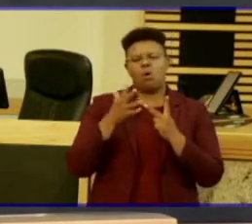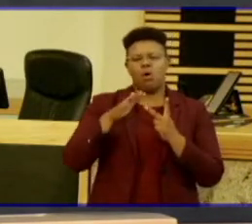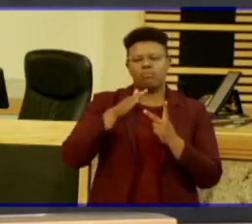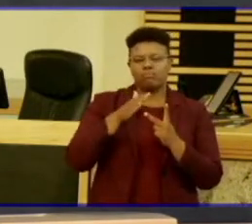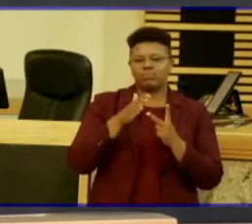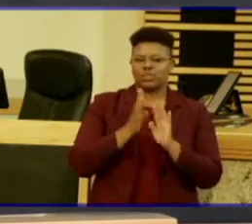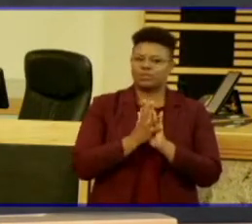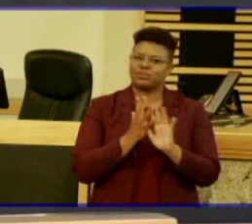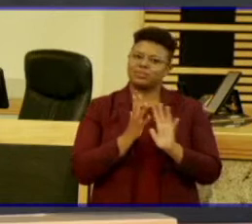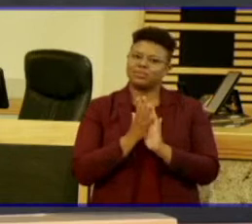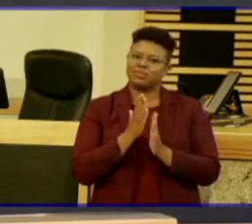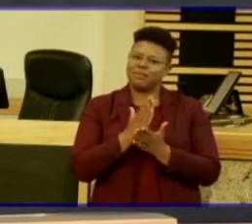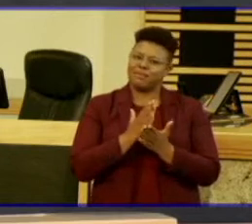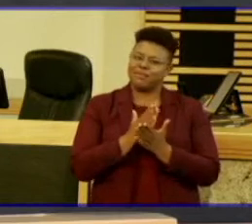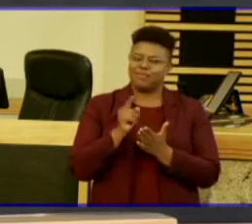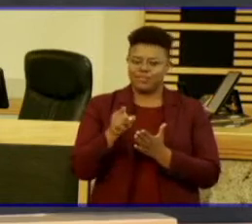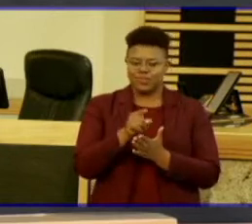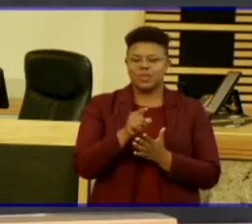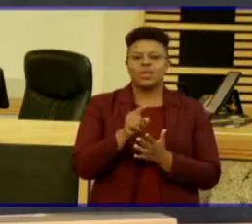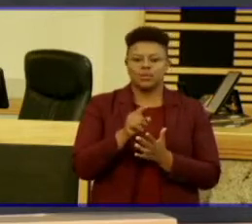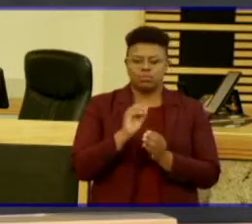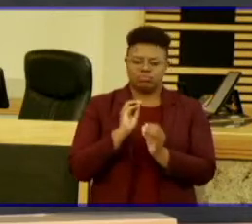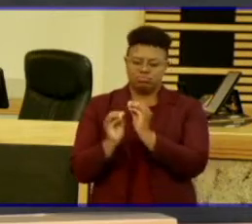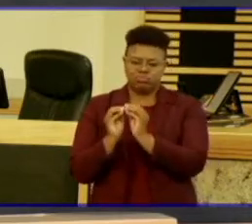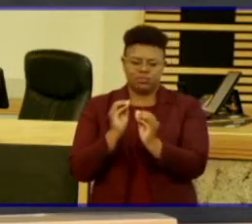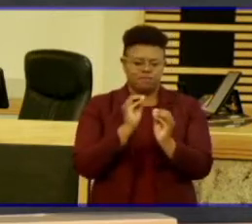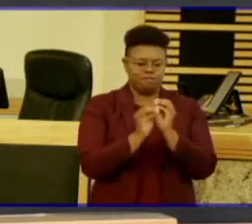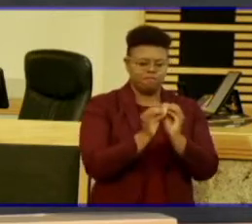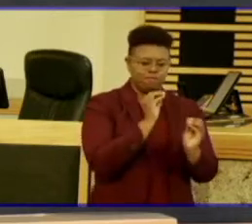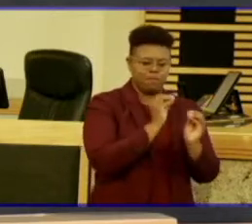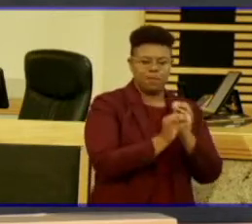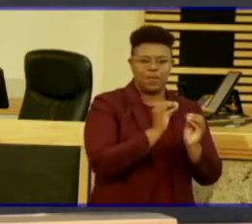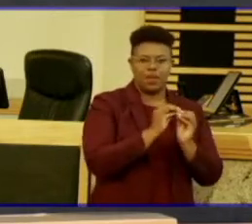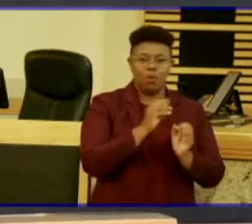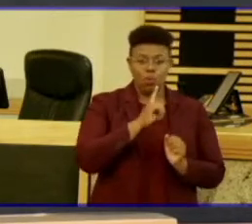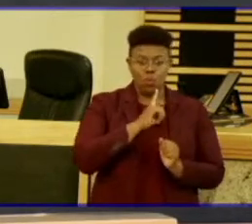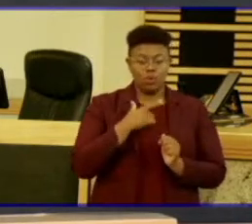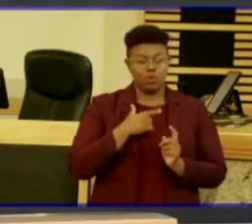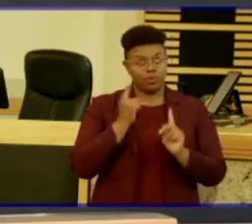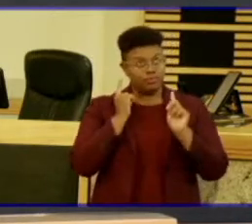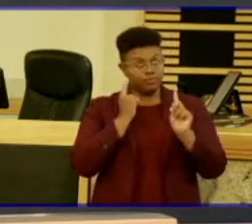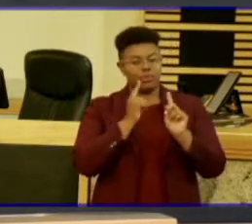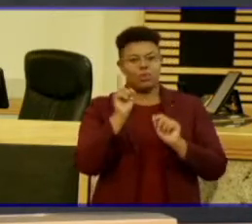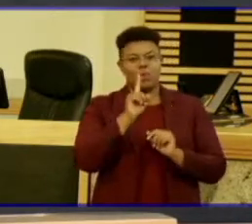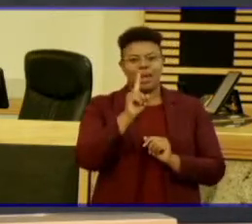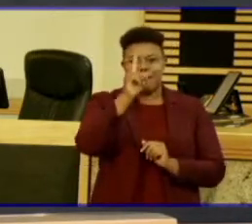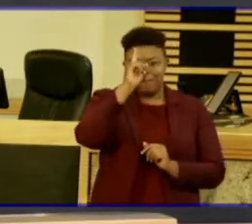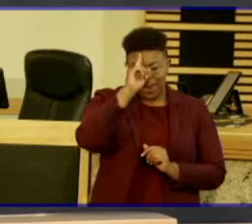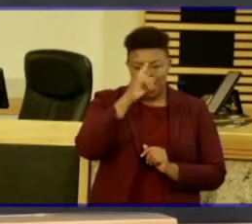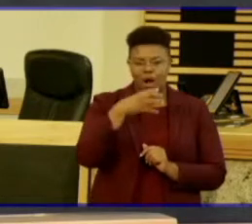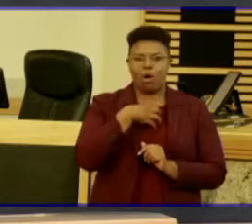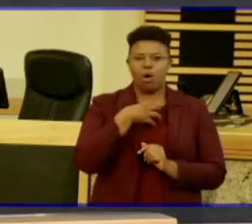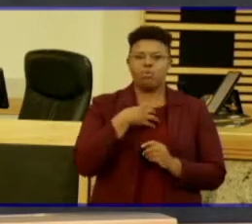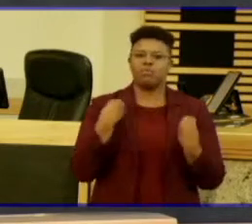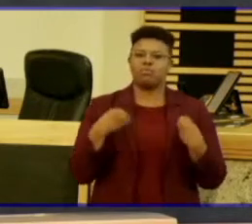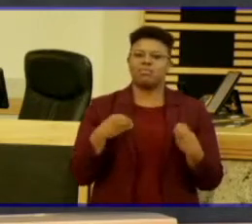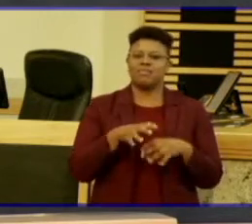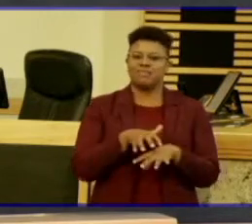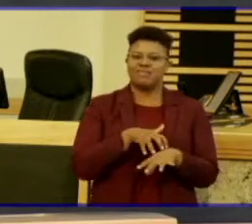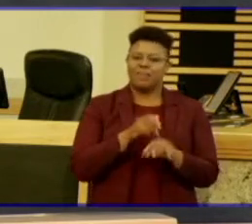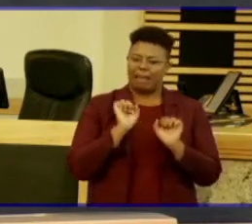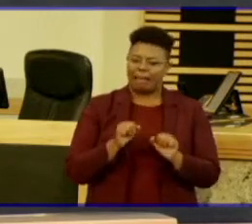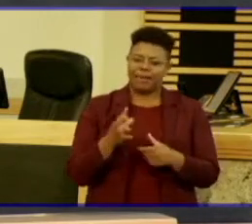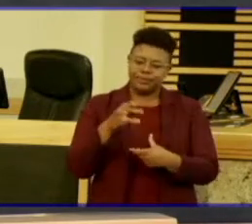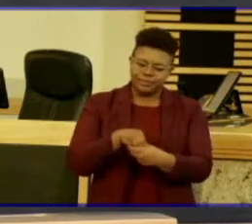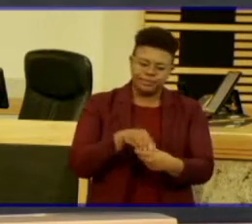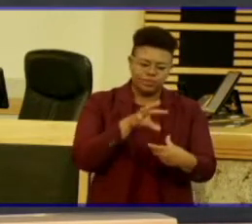urban areas, together with creation of a broader pool of black entrepreneur practitioners in the broader agriculture value